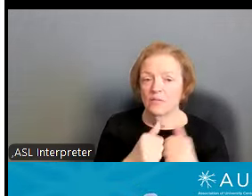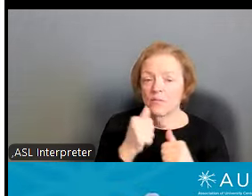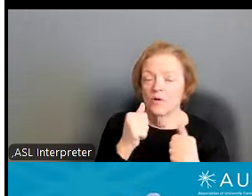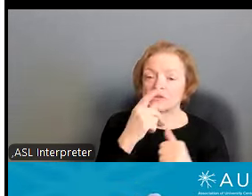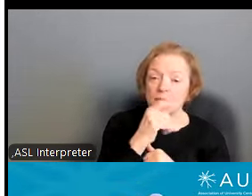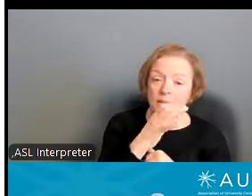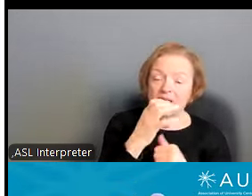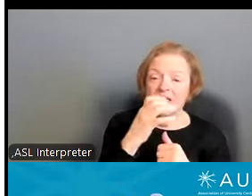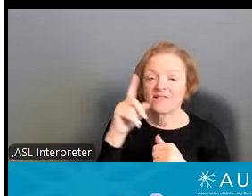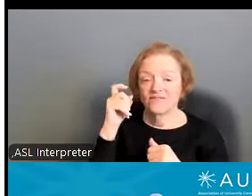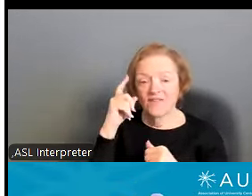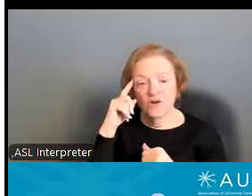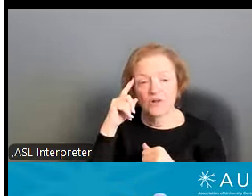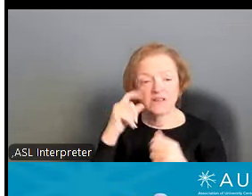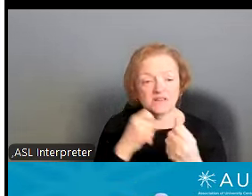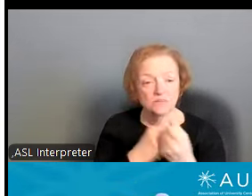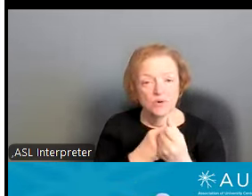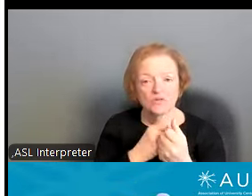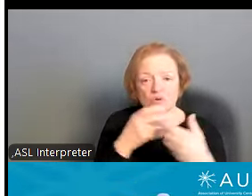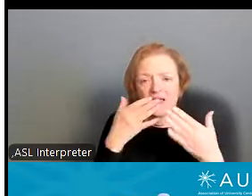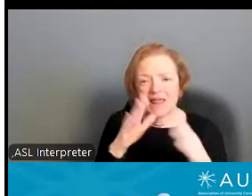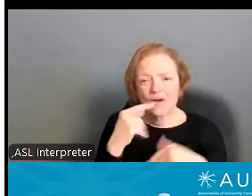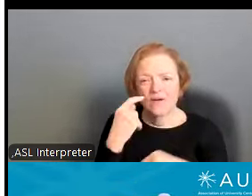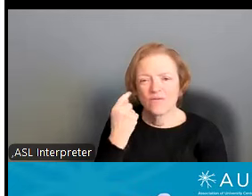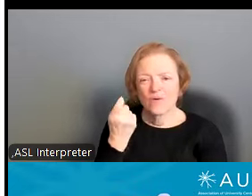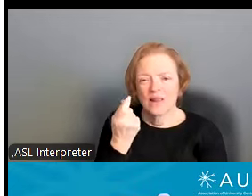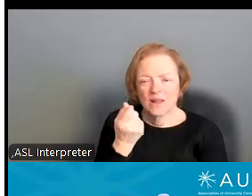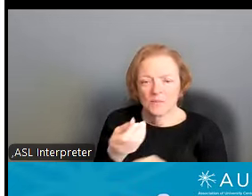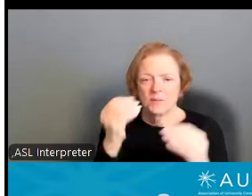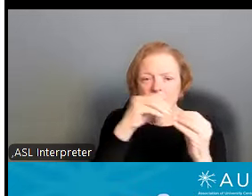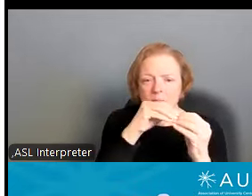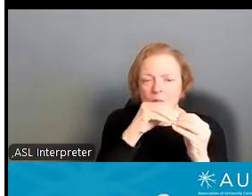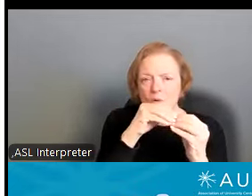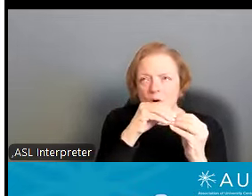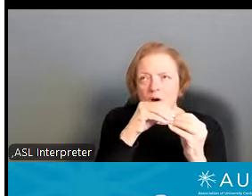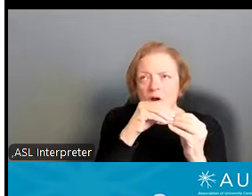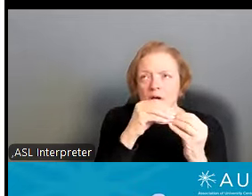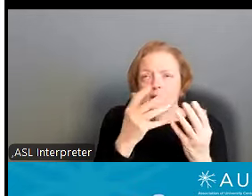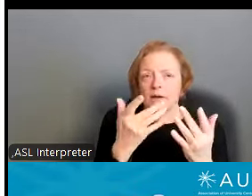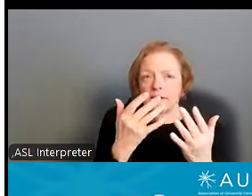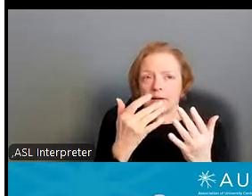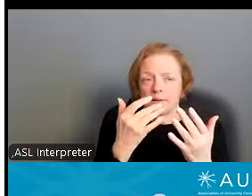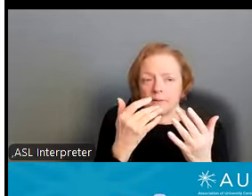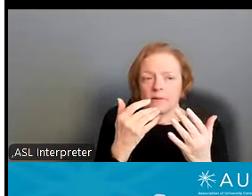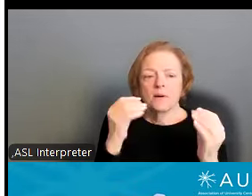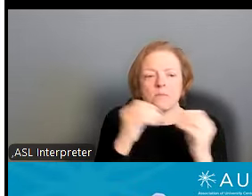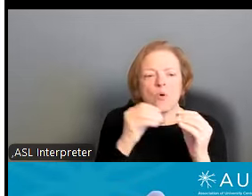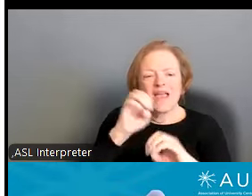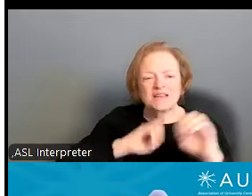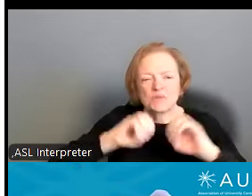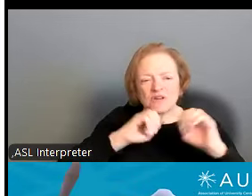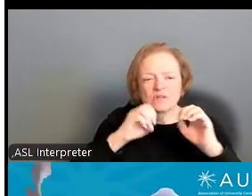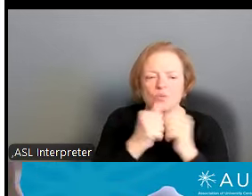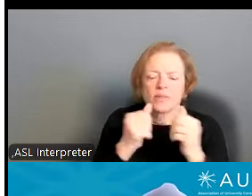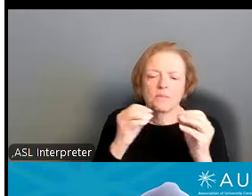managers. So allowing for a little bit more of allowing for more experimentation with more